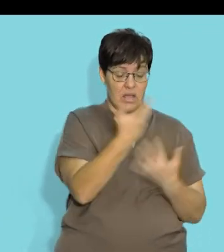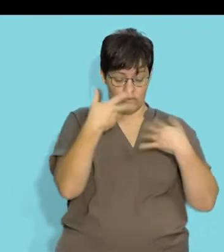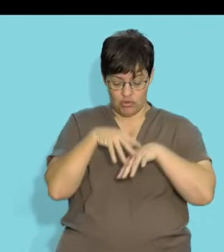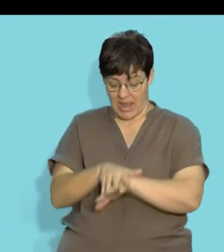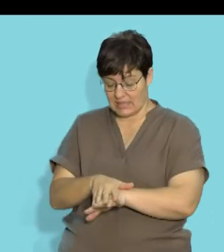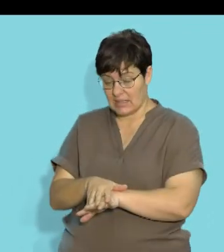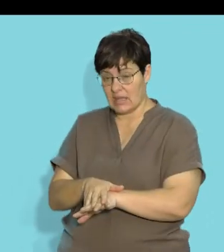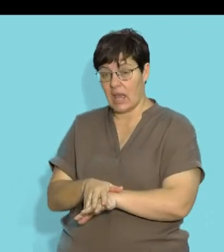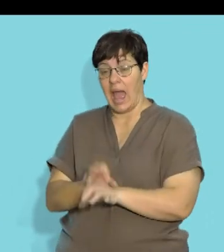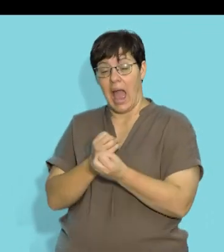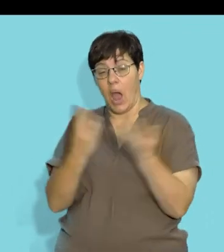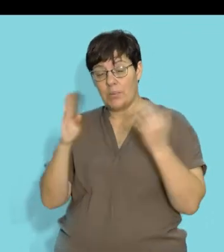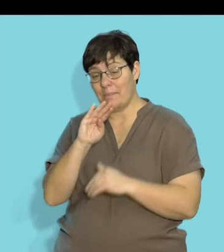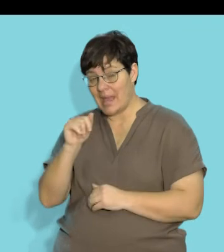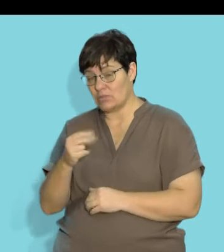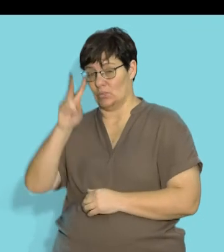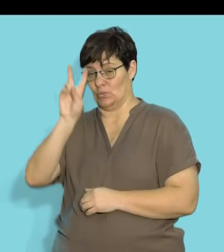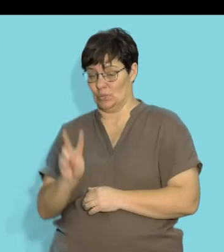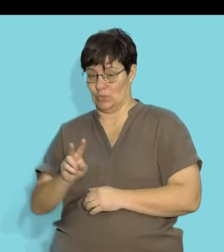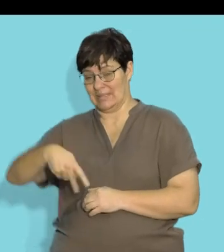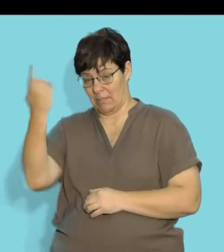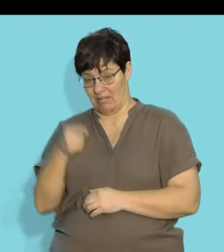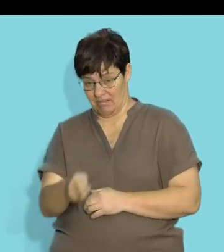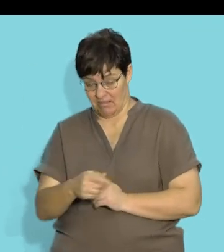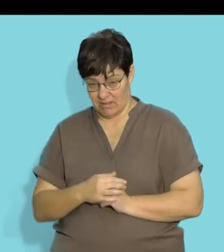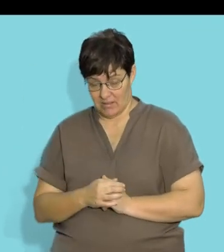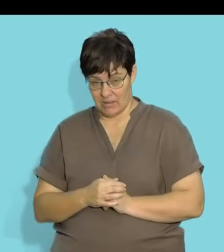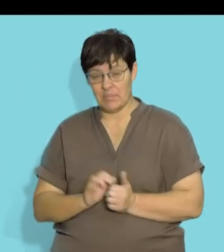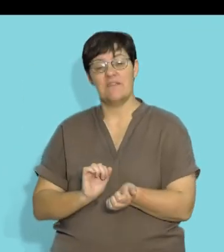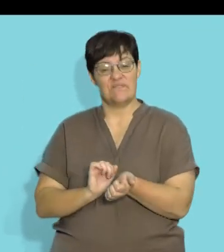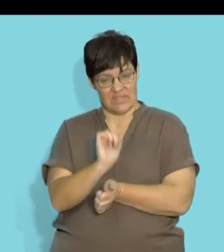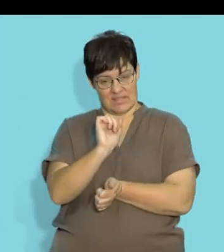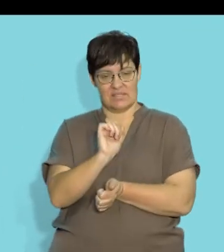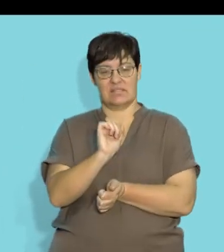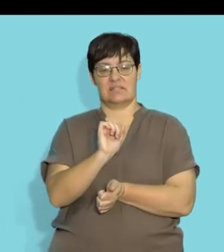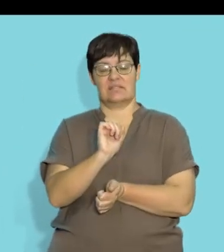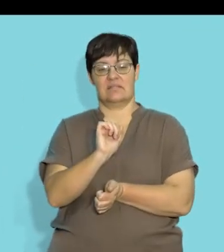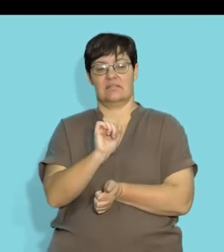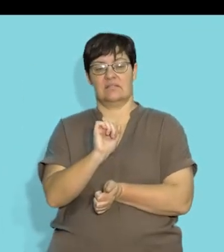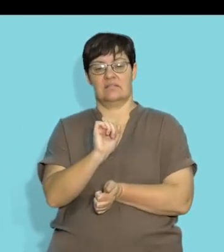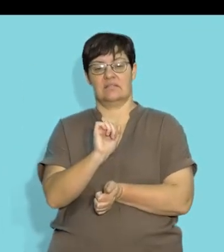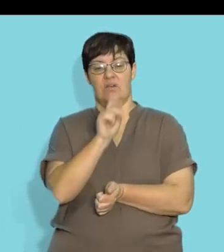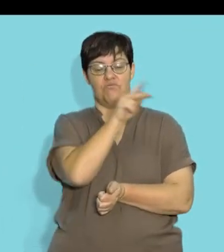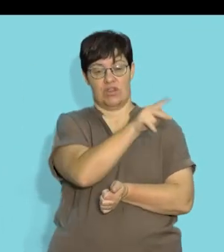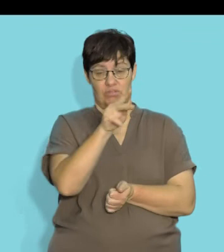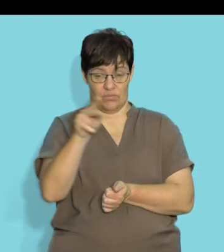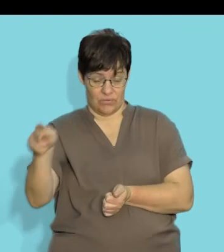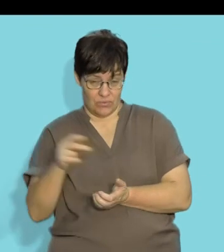with double the number of moles of the base. This is the fixed ratio in which these substances